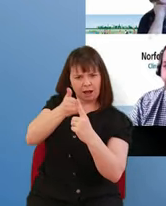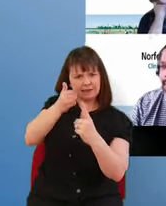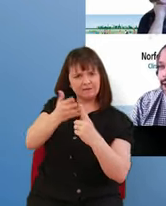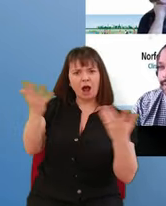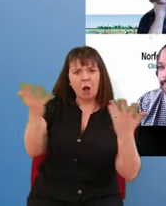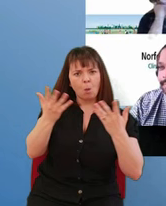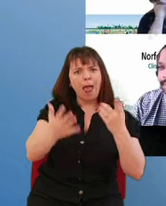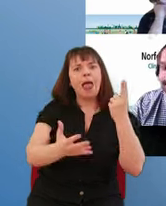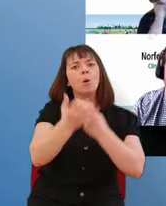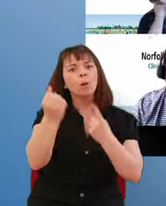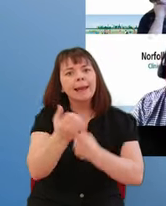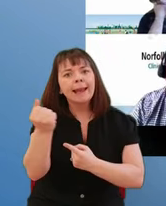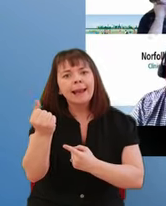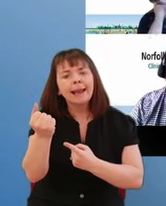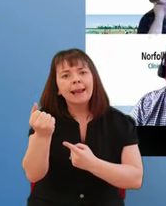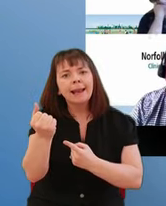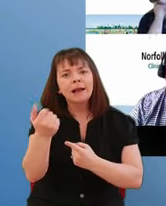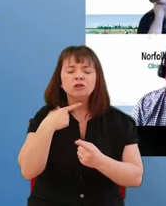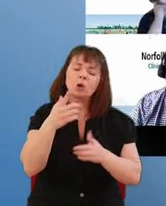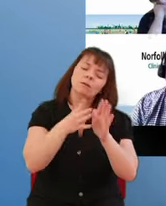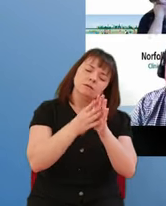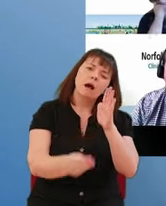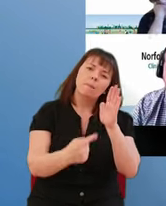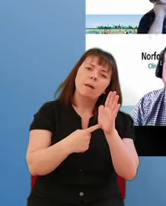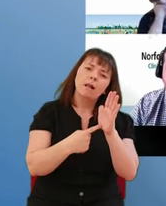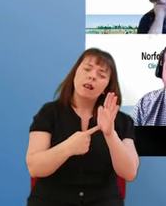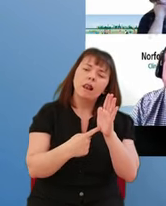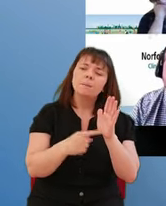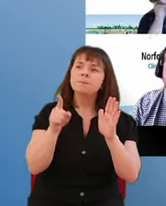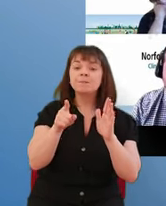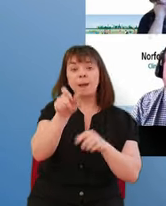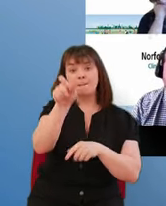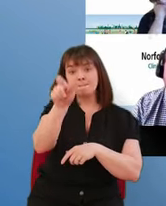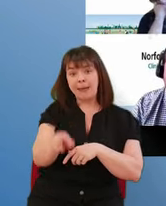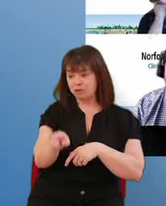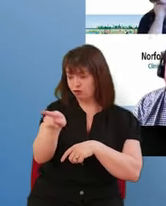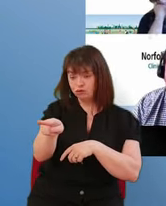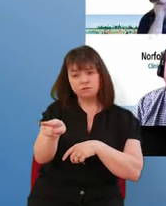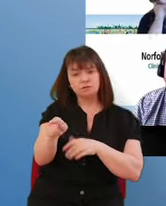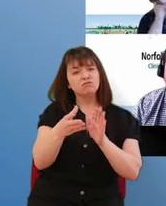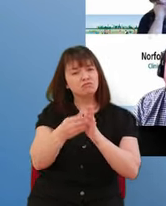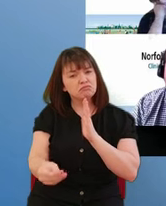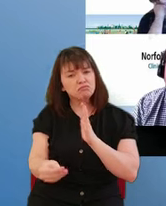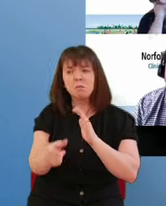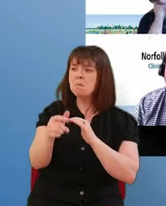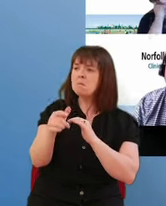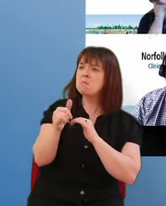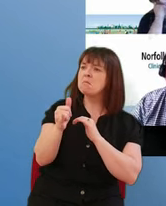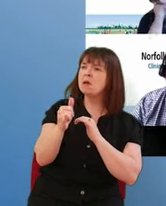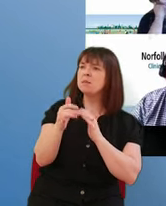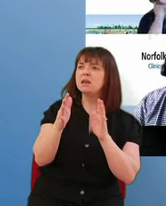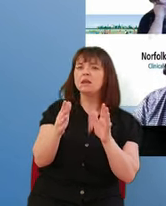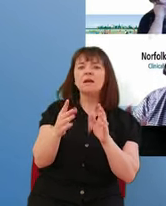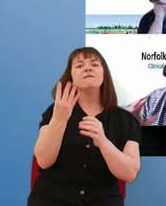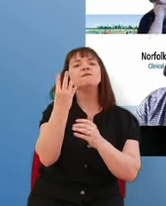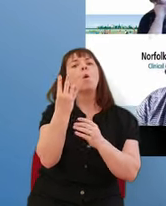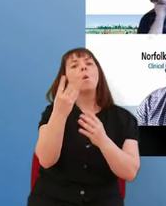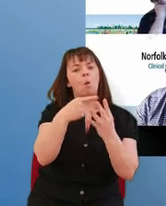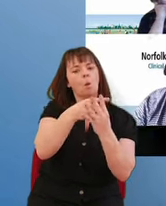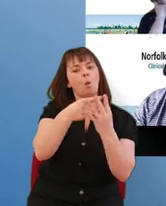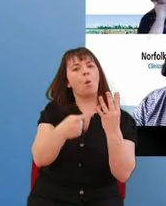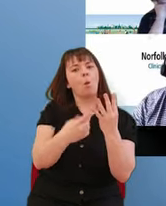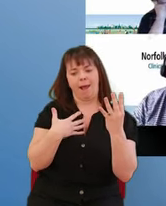done, the entire health check gets marked as incomplete. So for me, the system is doing a lot of work, but it's just identifying those